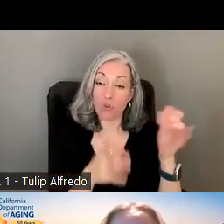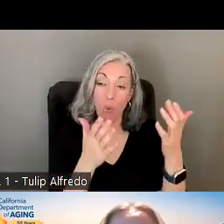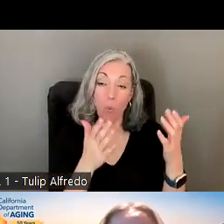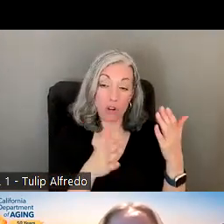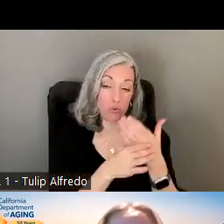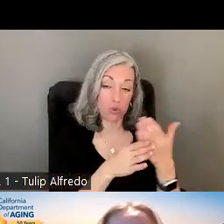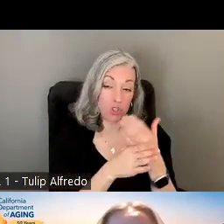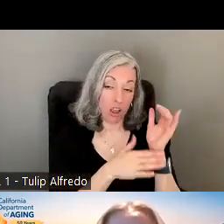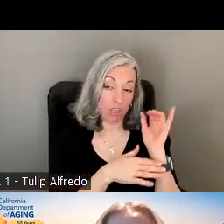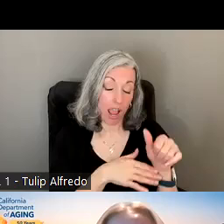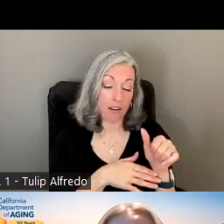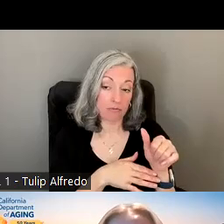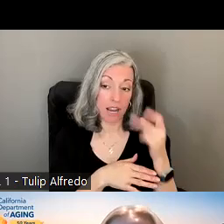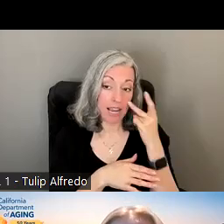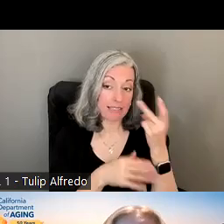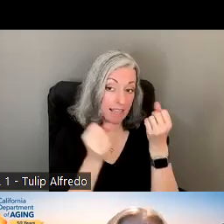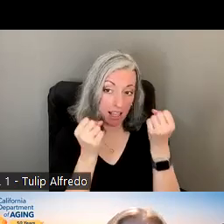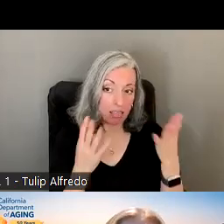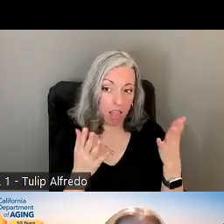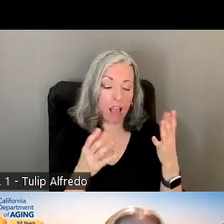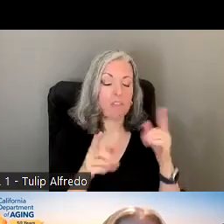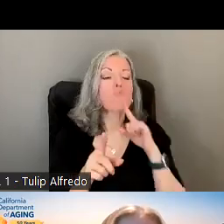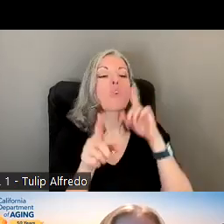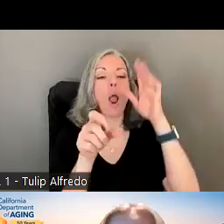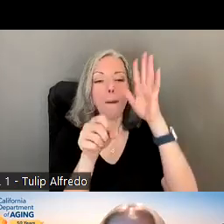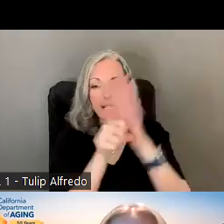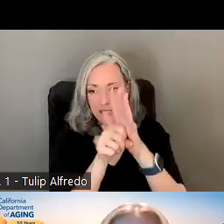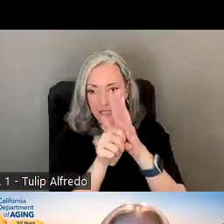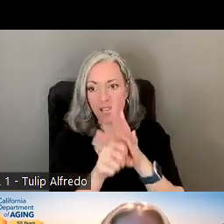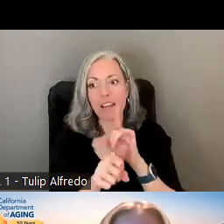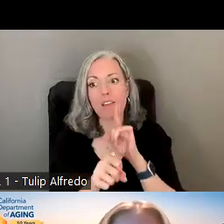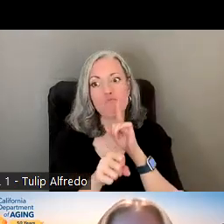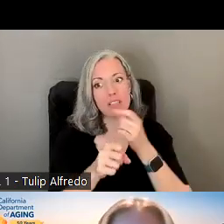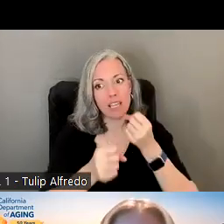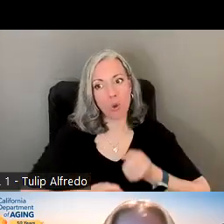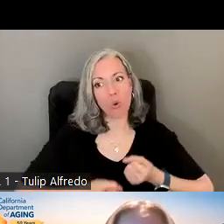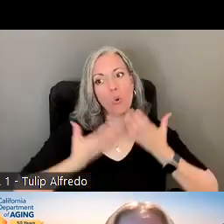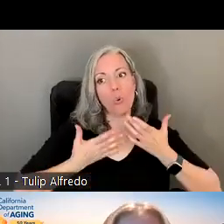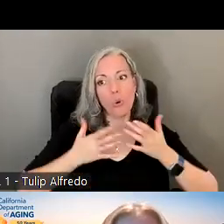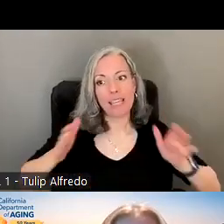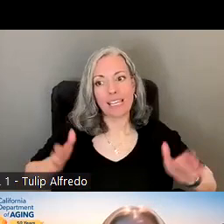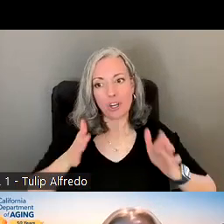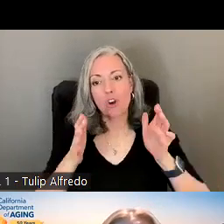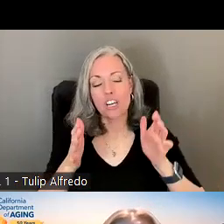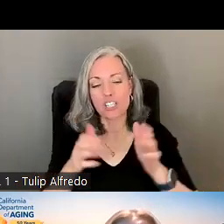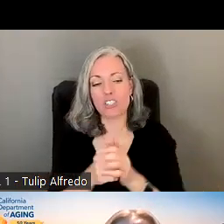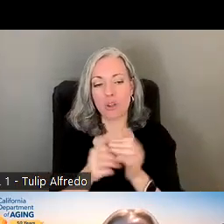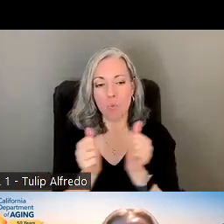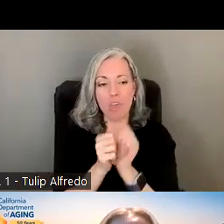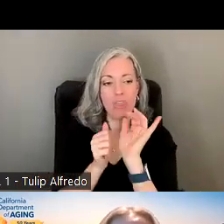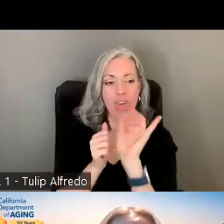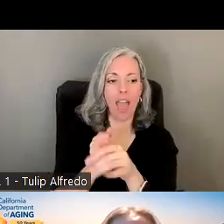that I see a lot of promise, and I'm very much encouraged by the discussions we had with regards